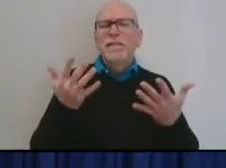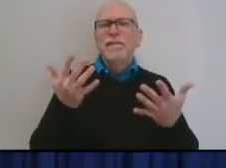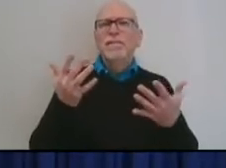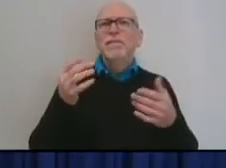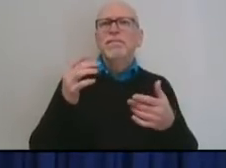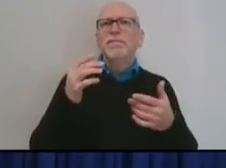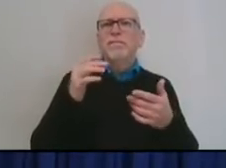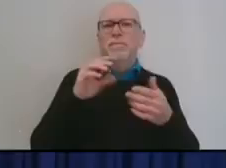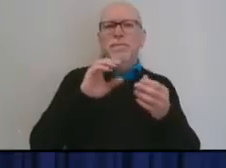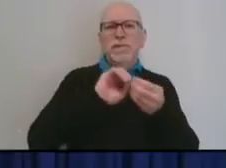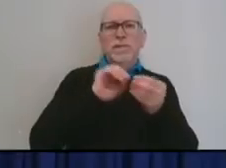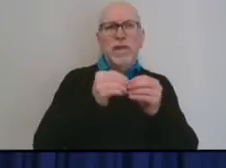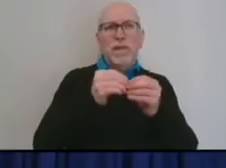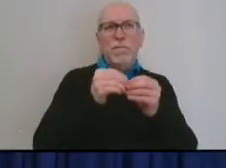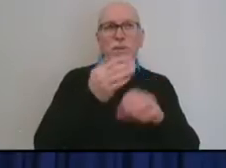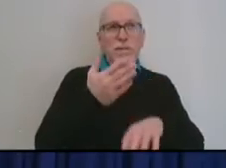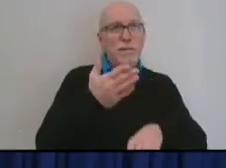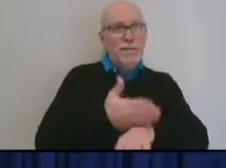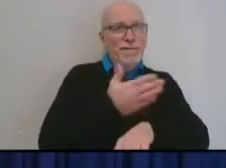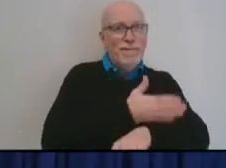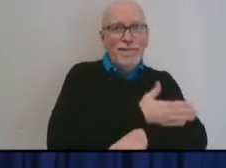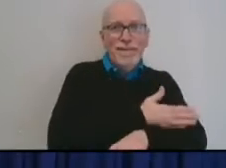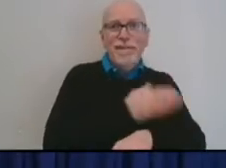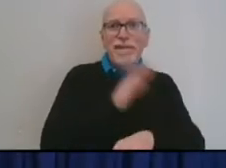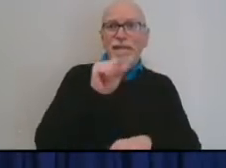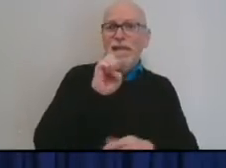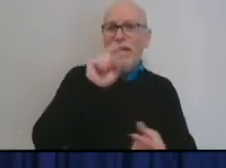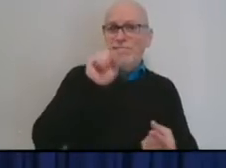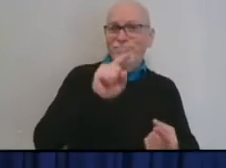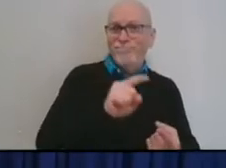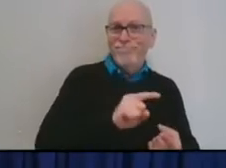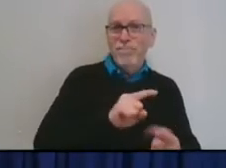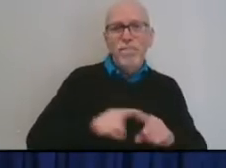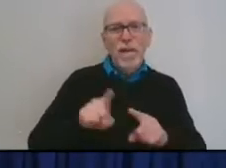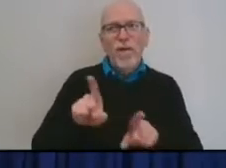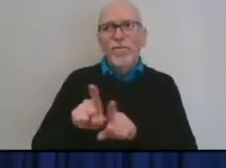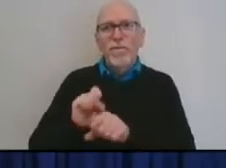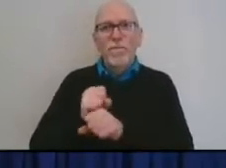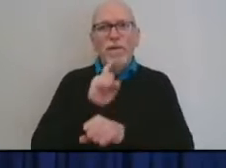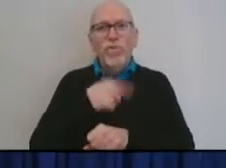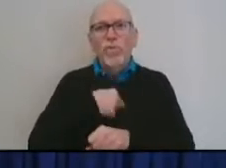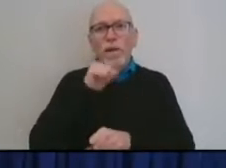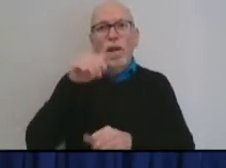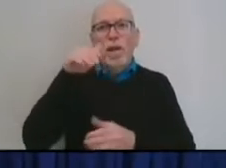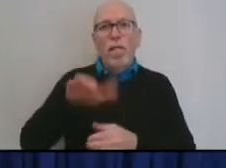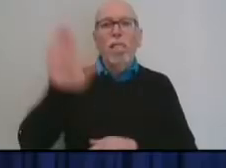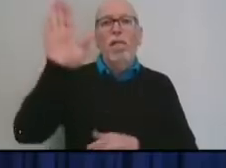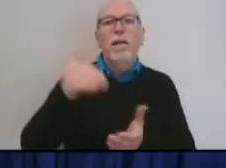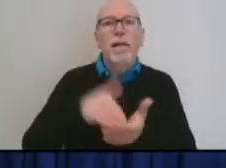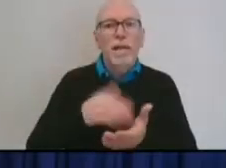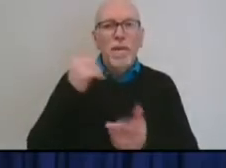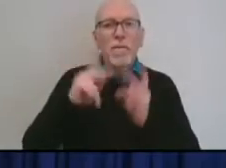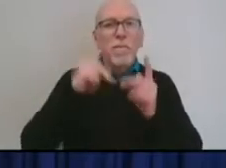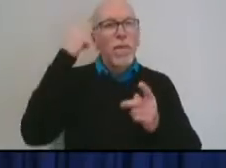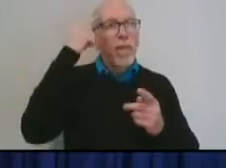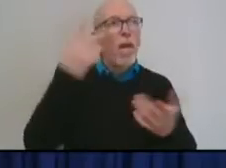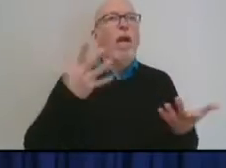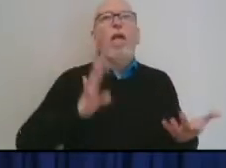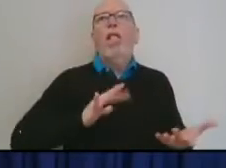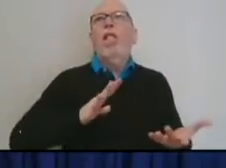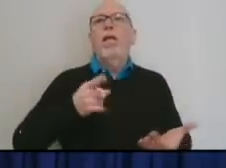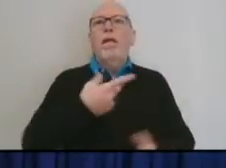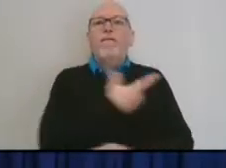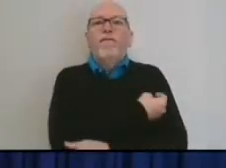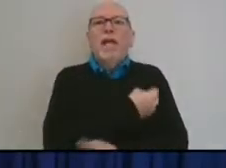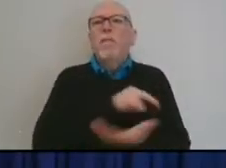the numbers going in the right direction, the cases dropping, but at the same time making sure we don't surge again? Because once again, people think, hey, the vaccinations